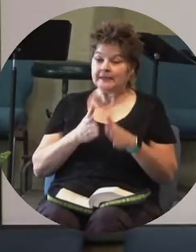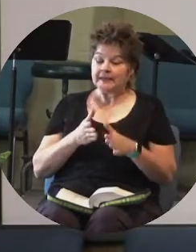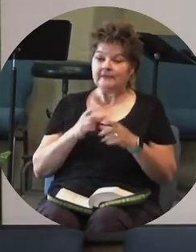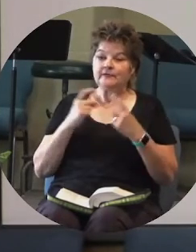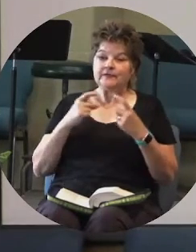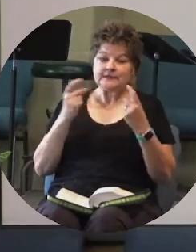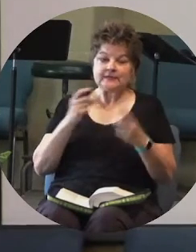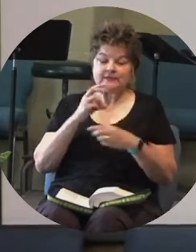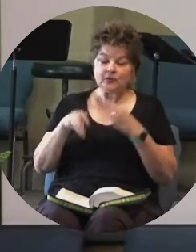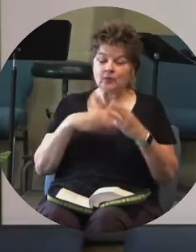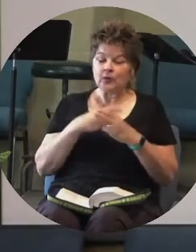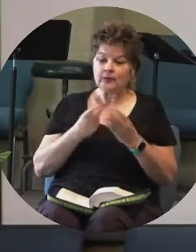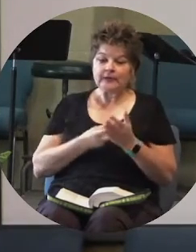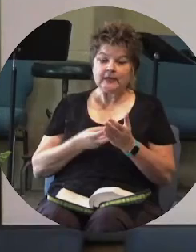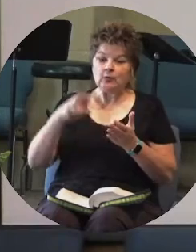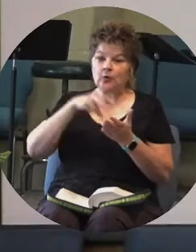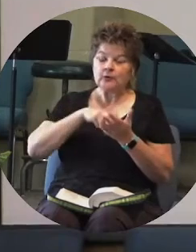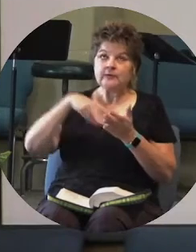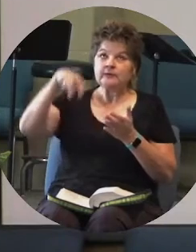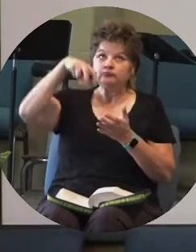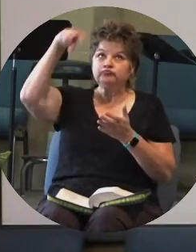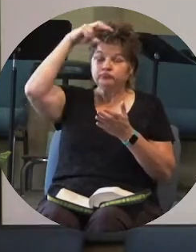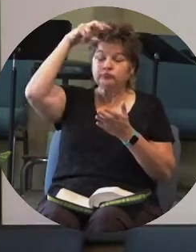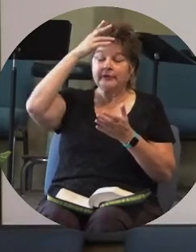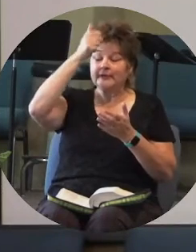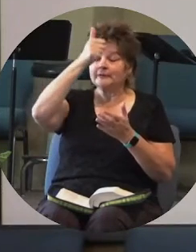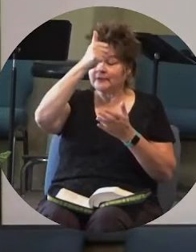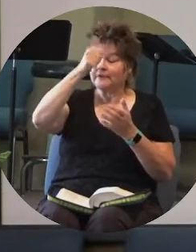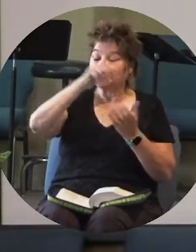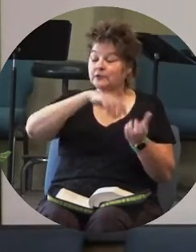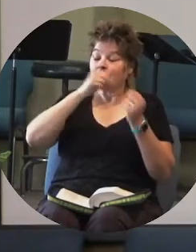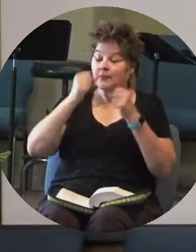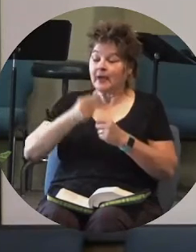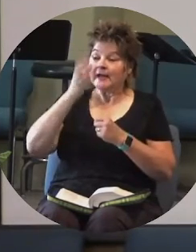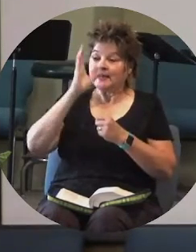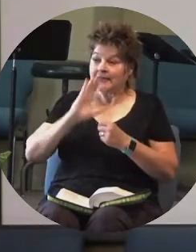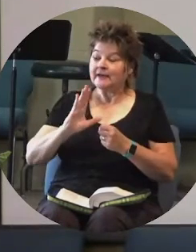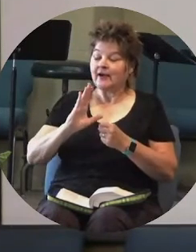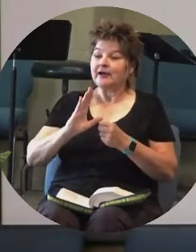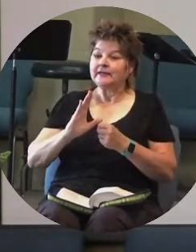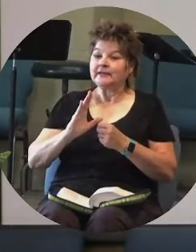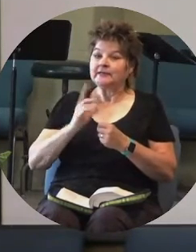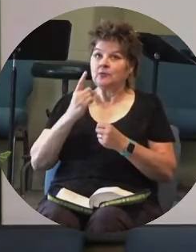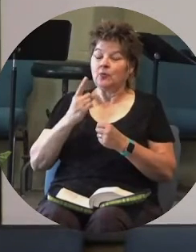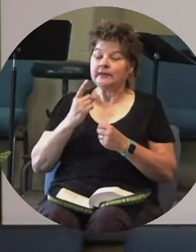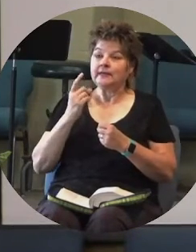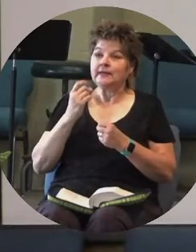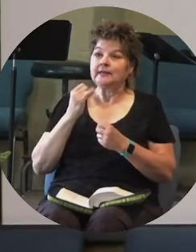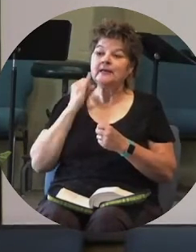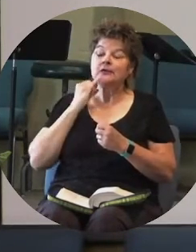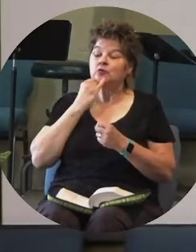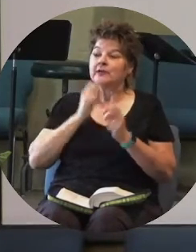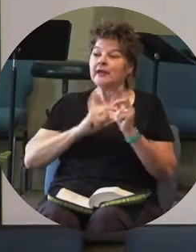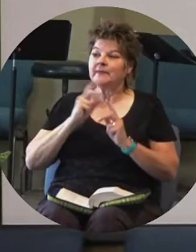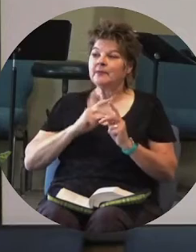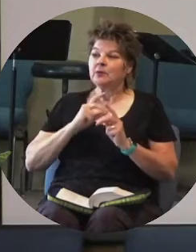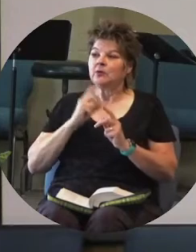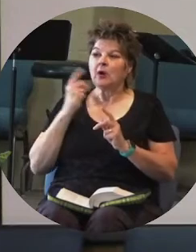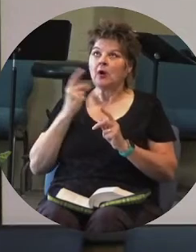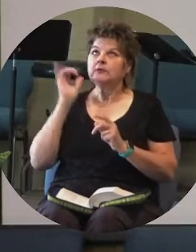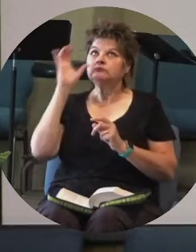grave. He ascended into heaven, and he is Almighty God. He's the Messiah. He's the one that Israel always looked for. But they didn't see